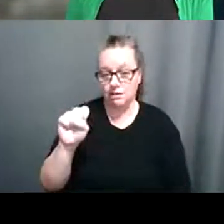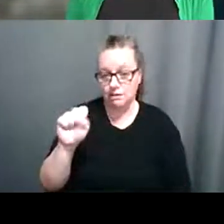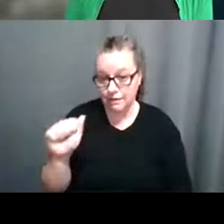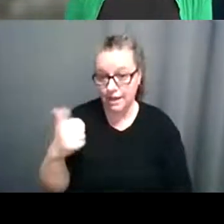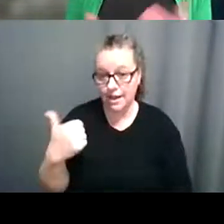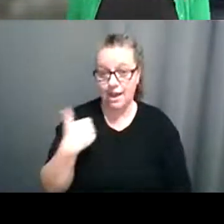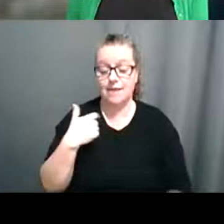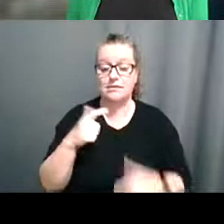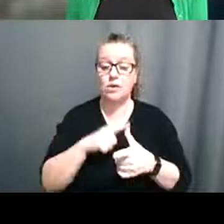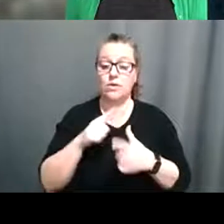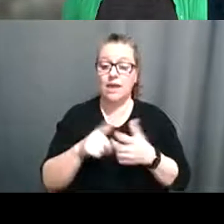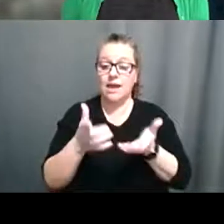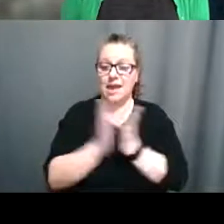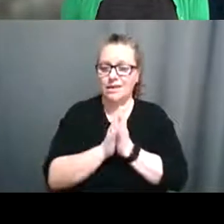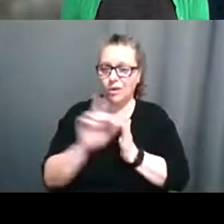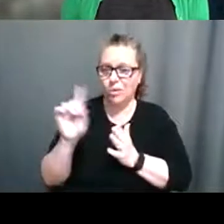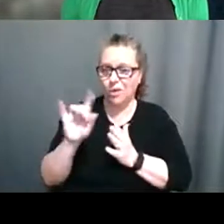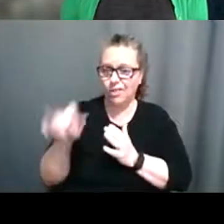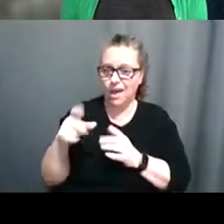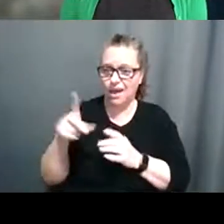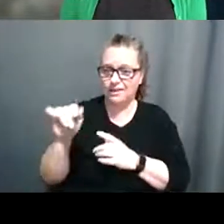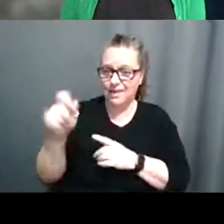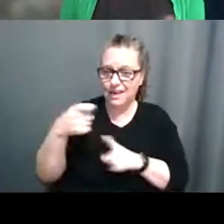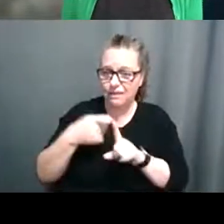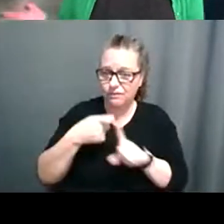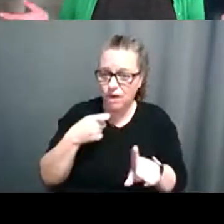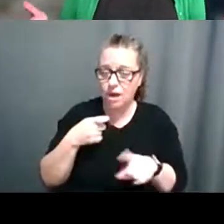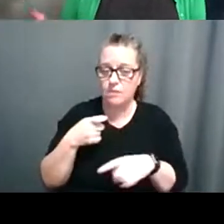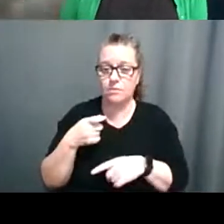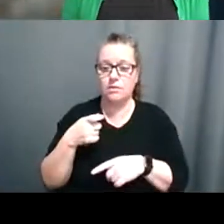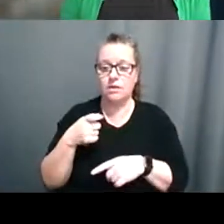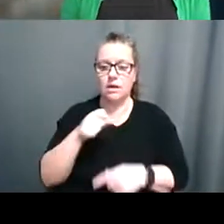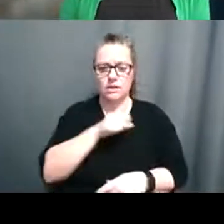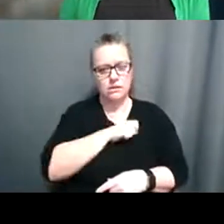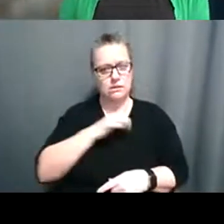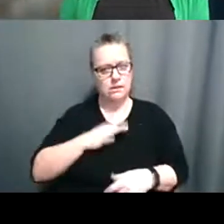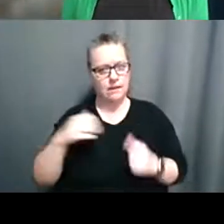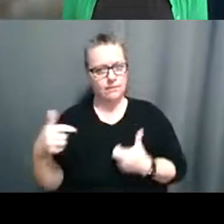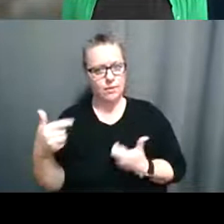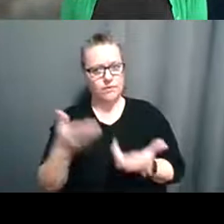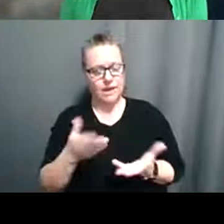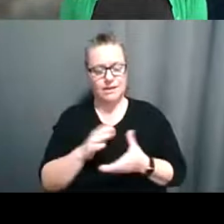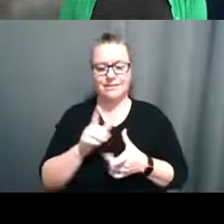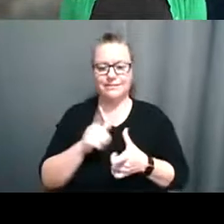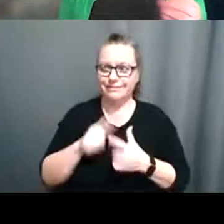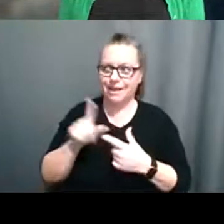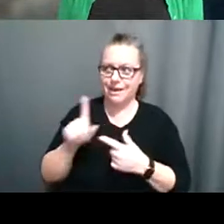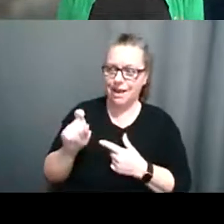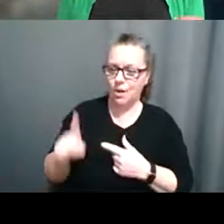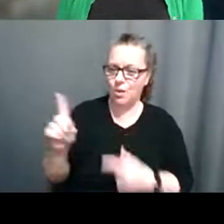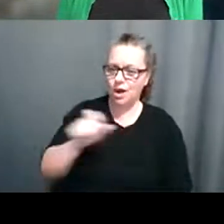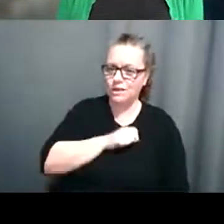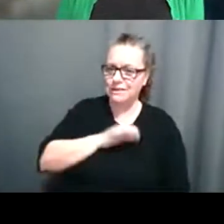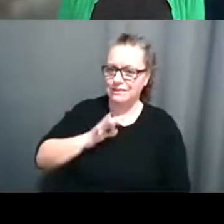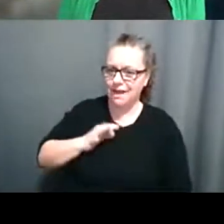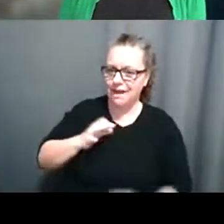then asked where that data came from. And they said, staff provide it. Well, then I asked, well, where does staff get